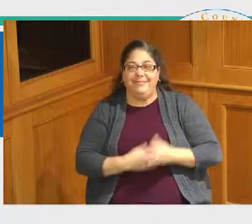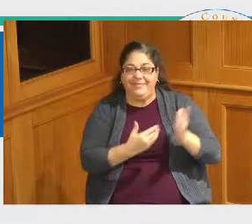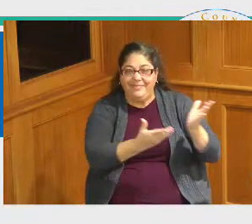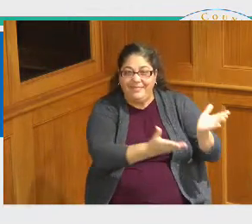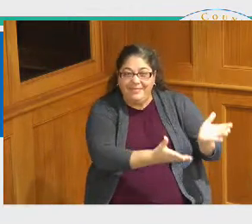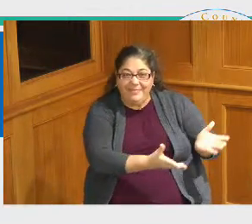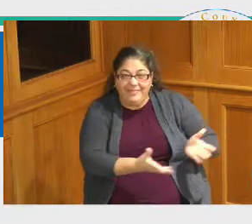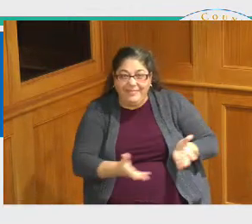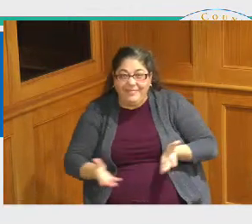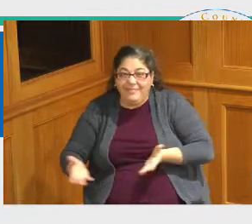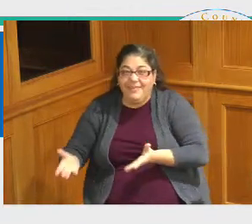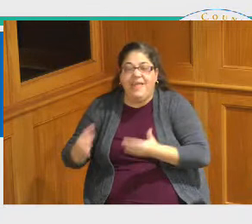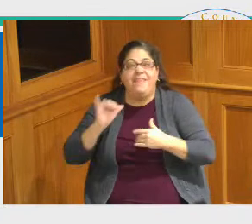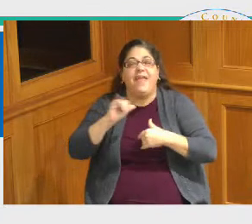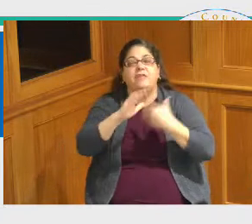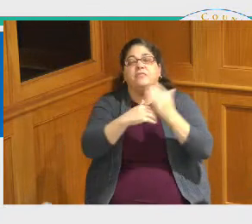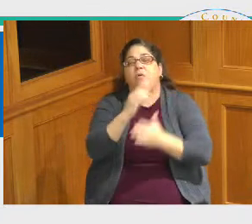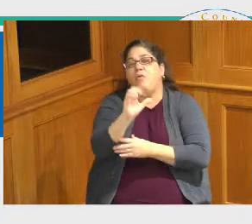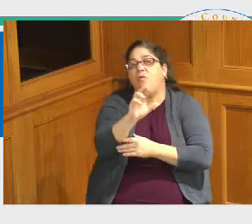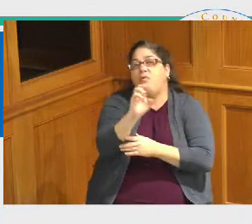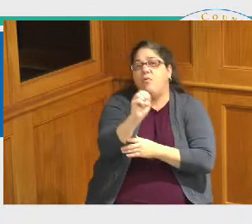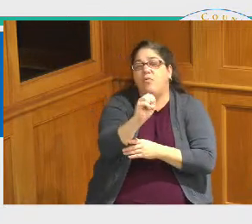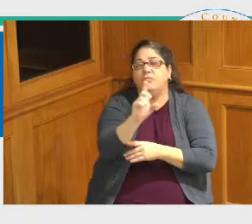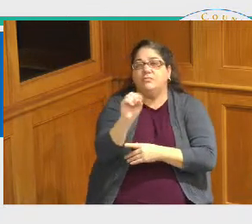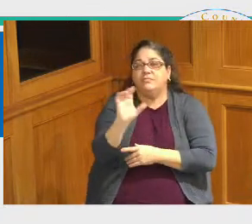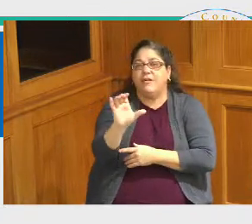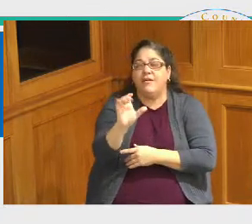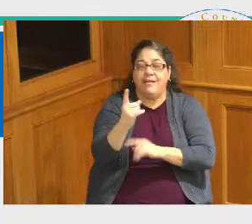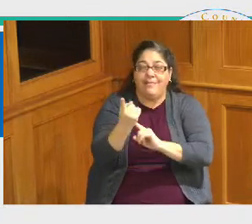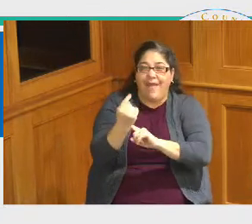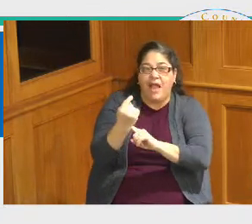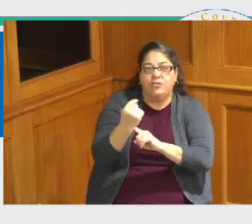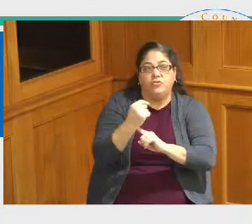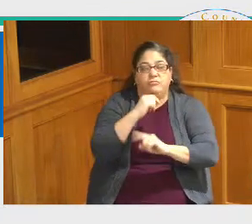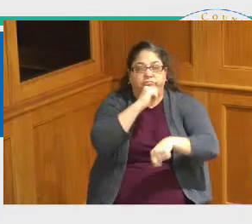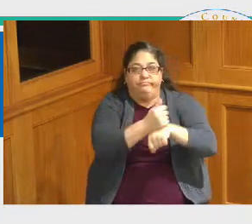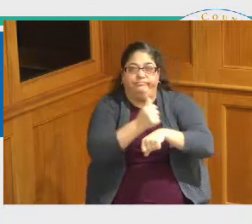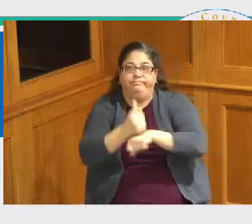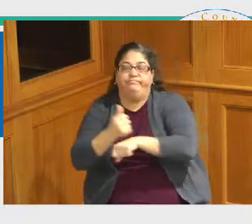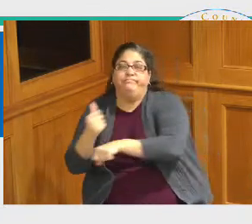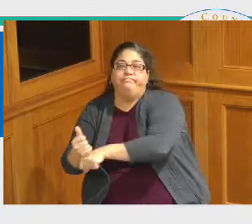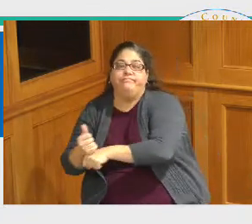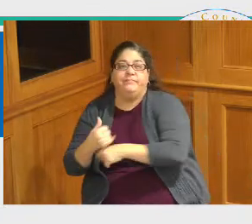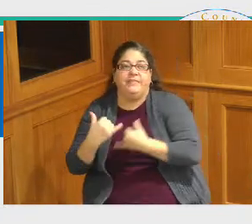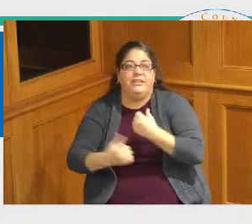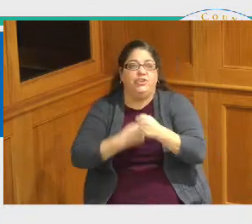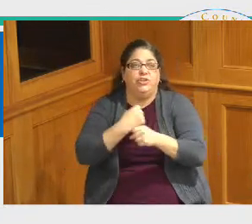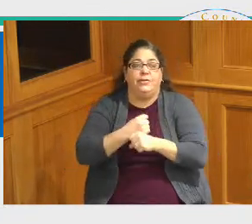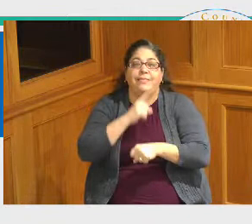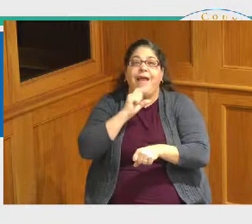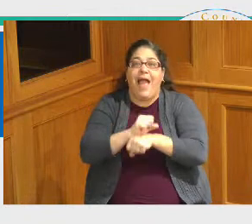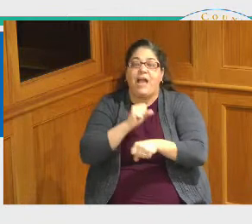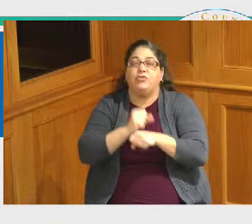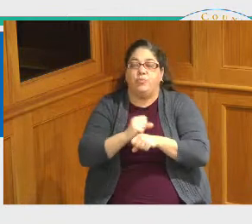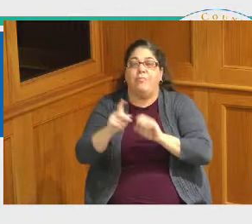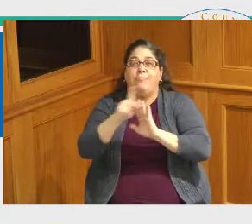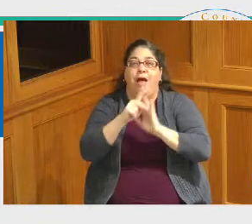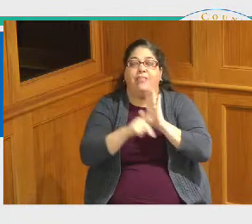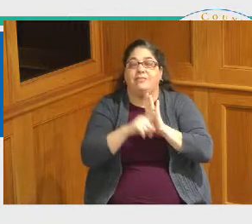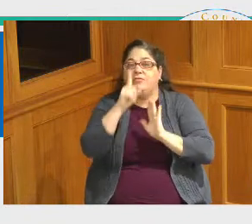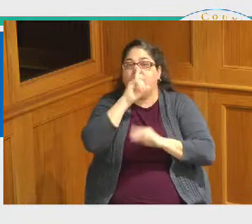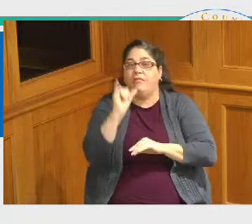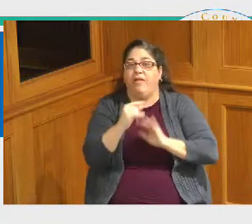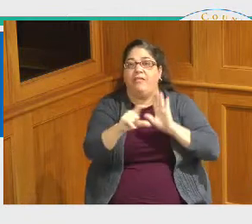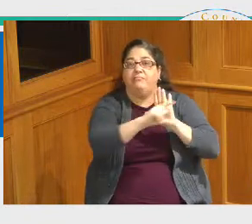core documents that we put together starting last year up until the beginning of this year. Those are the actual policy documents, whether